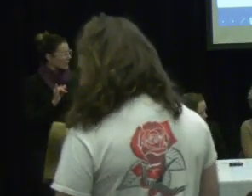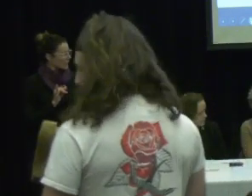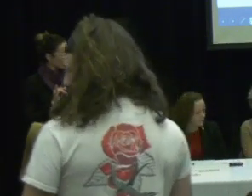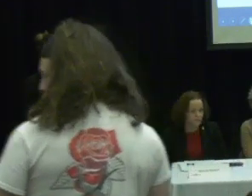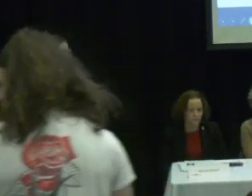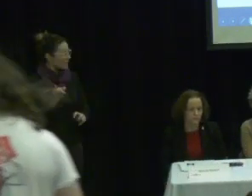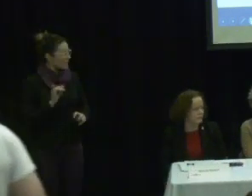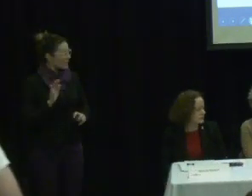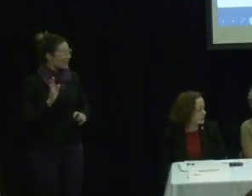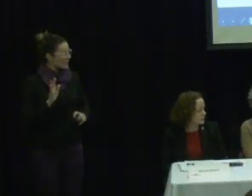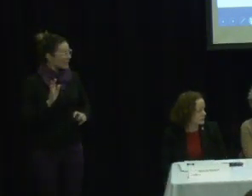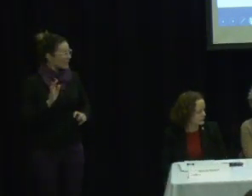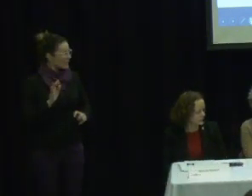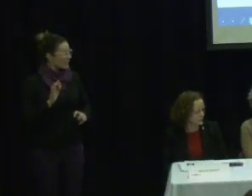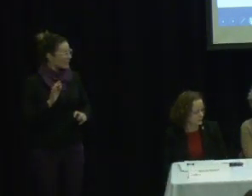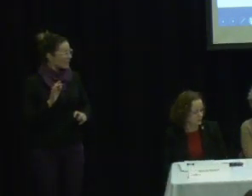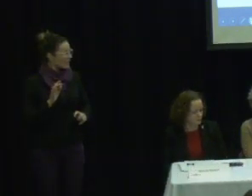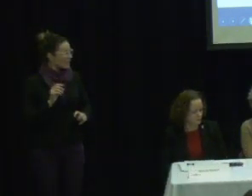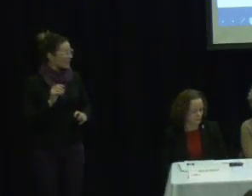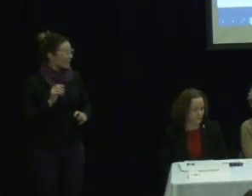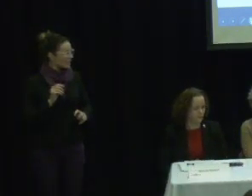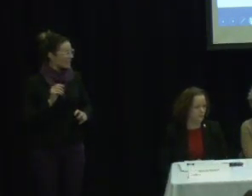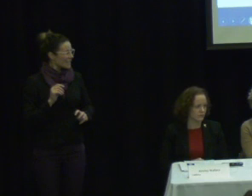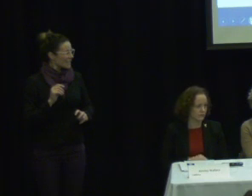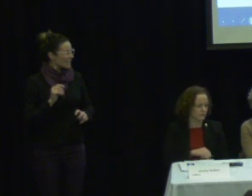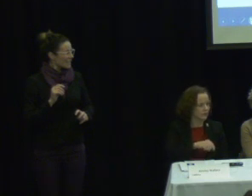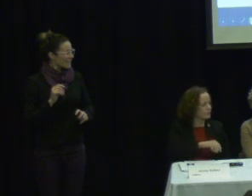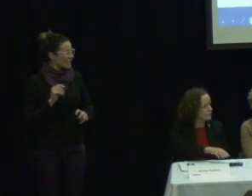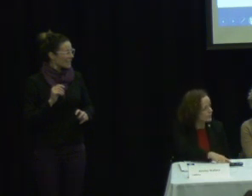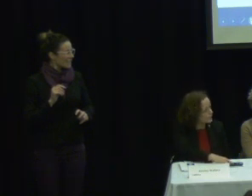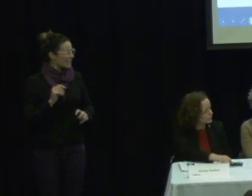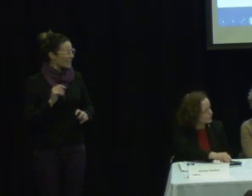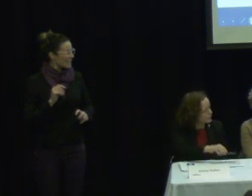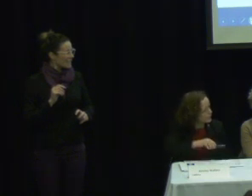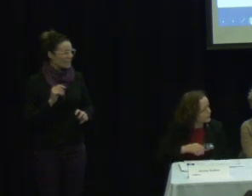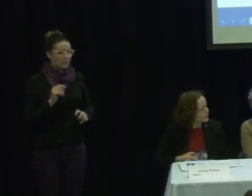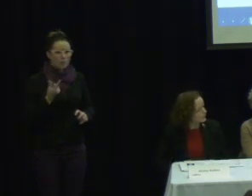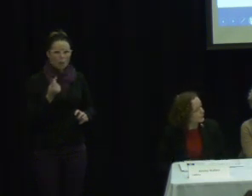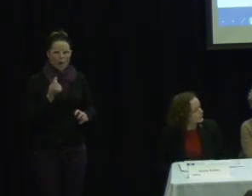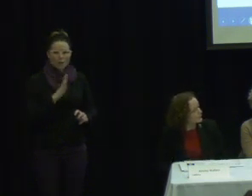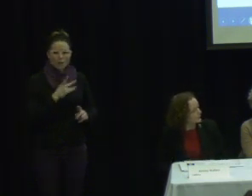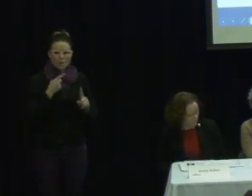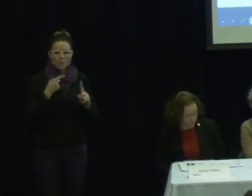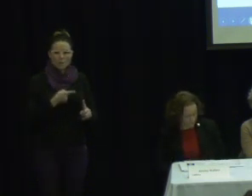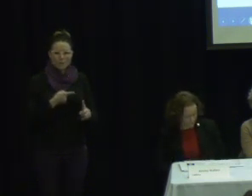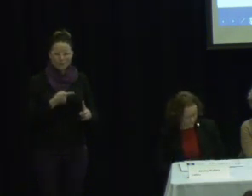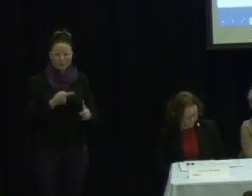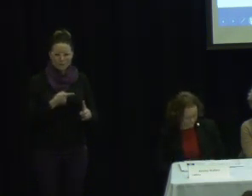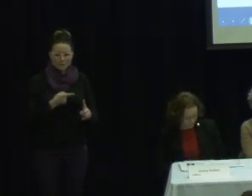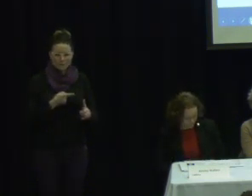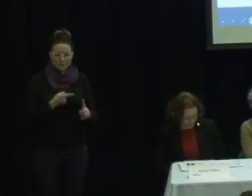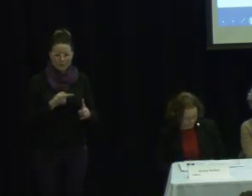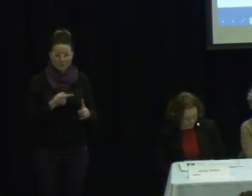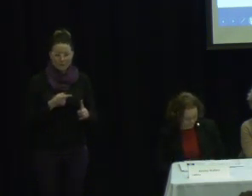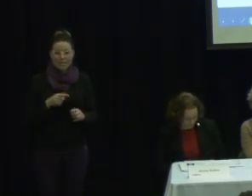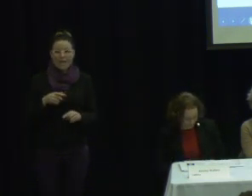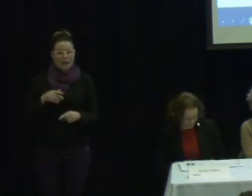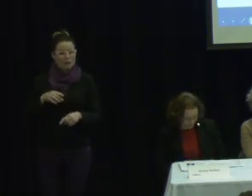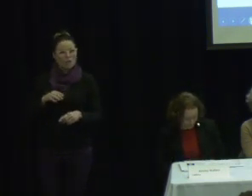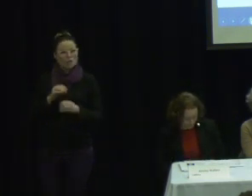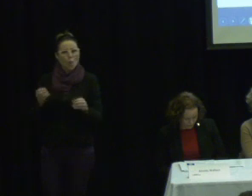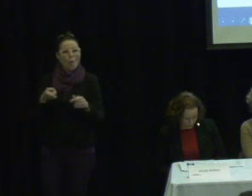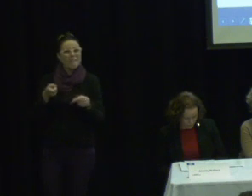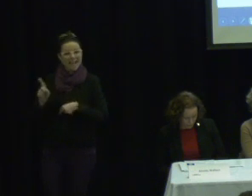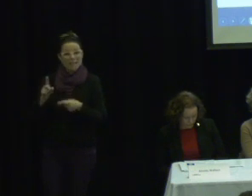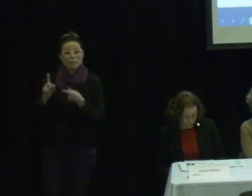to risk management. No, I'm sorry, risk management, this person doesn't have to drive, right? That's not part of the job. I need to know if they can travel, but